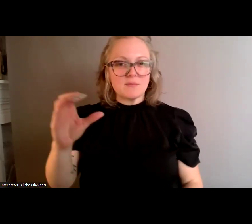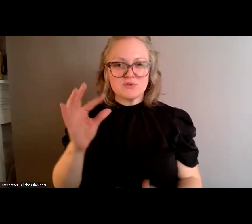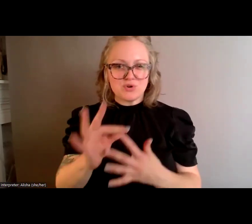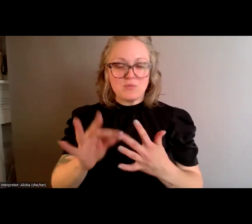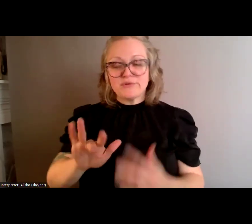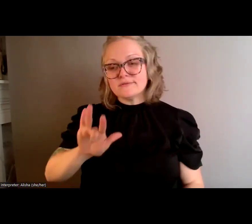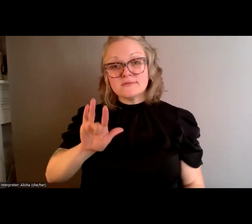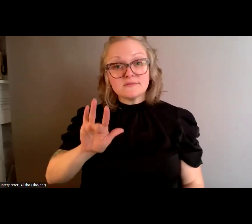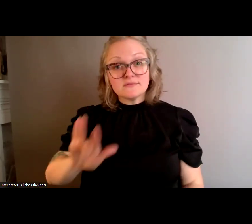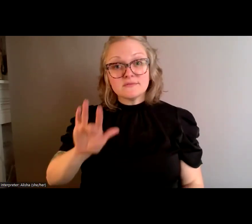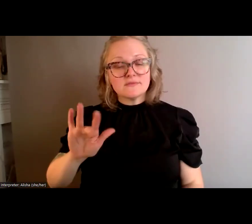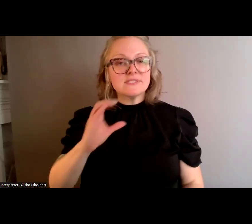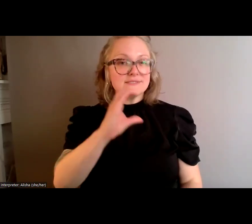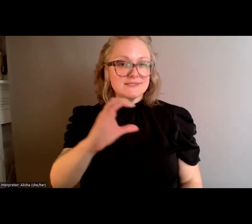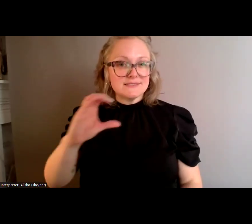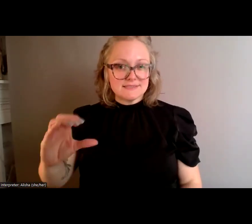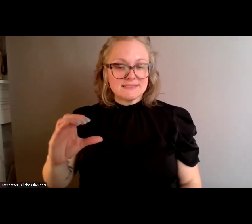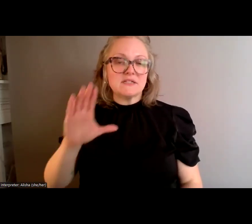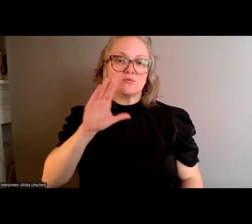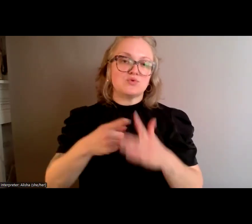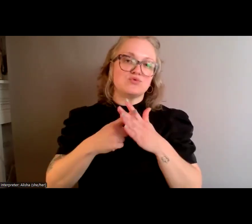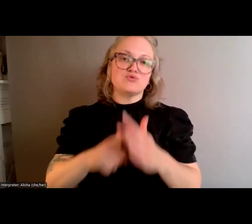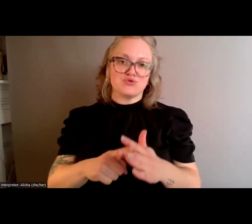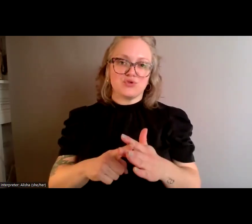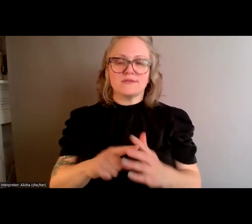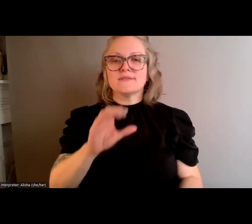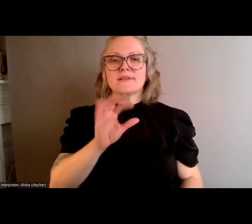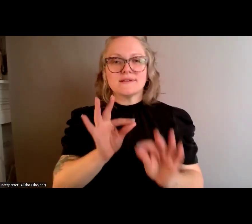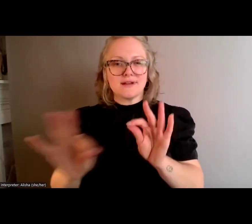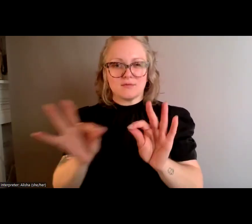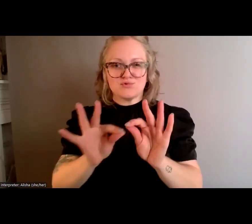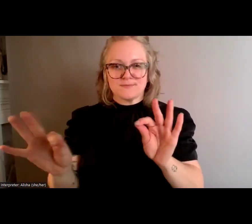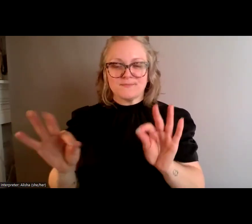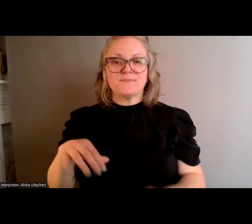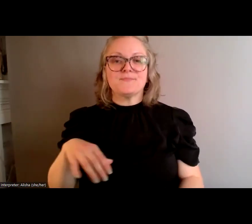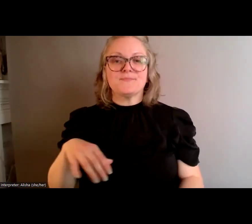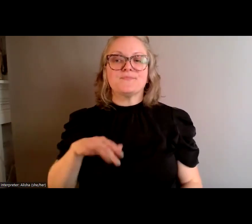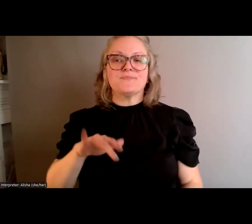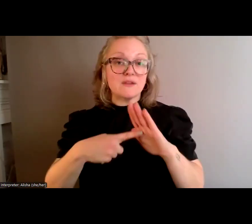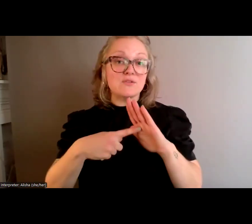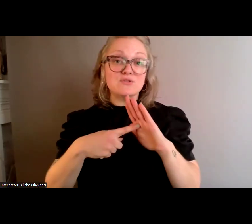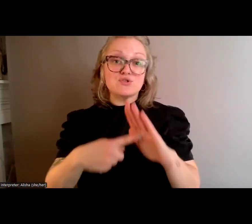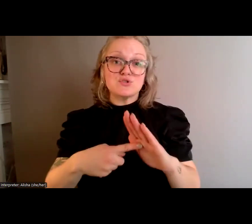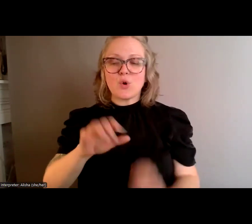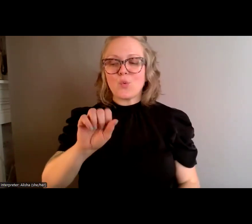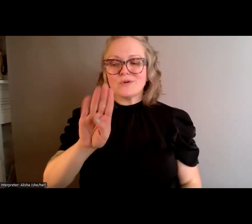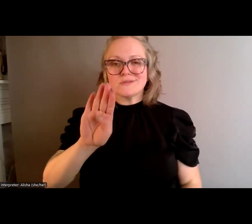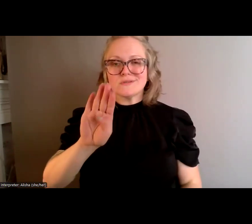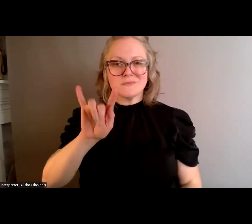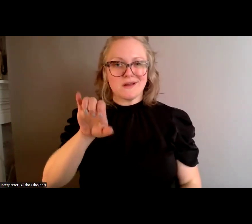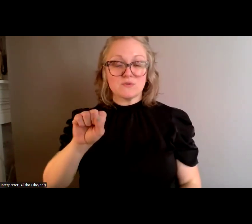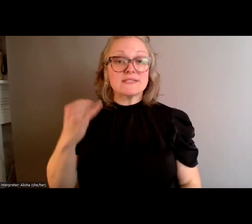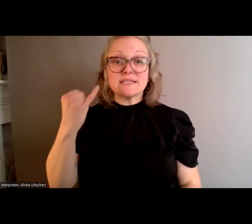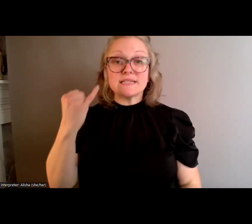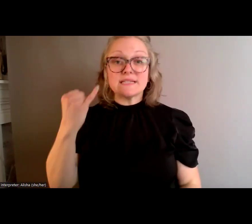by clicking on the closed caption button at the bottom of your screen and then clicking Show Subtitle. Should you have any questions